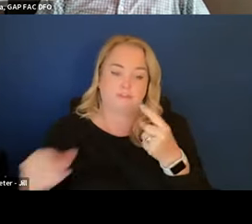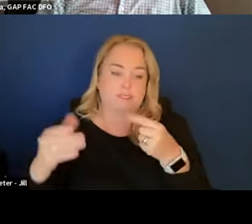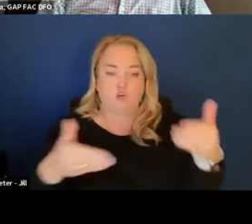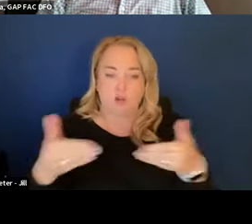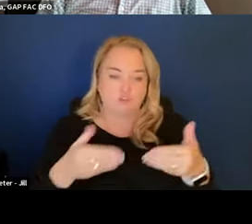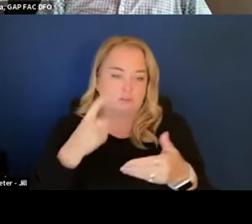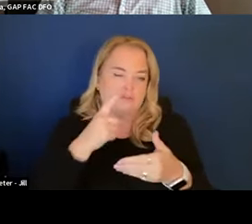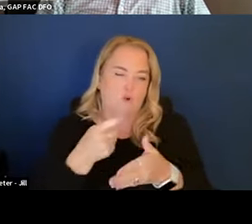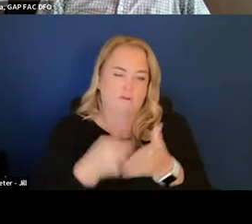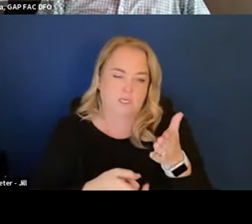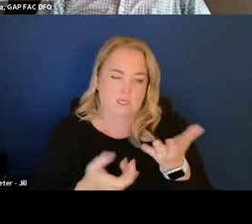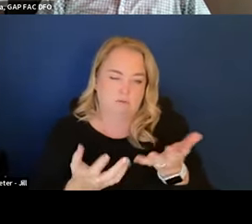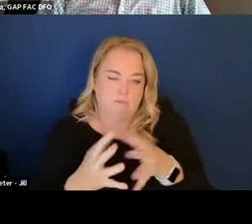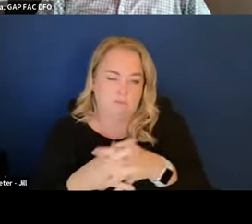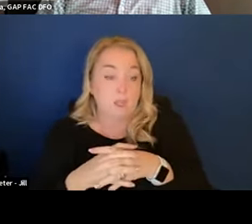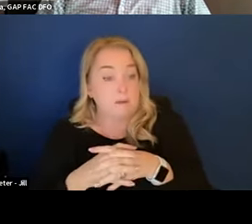fee.